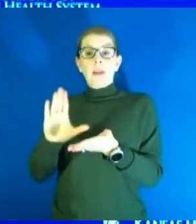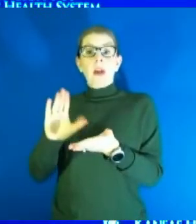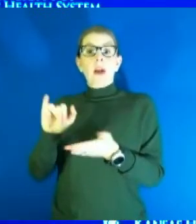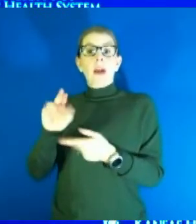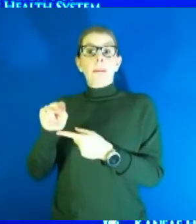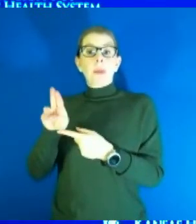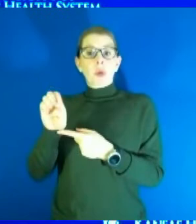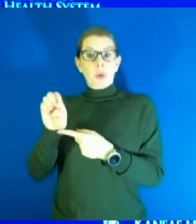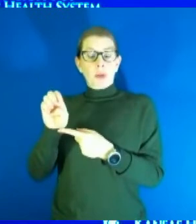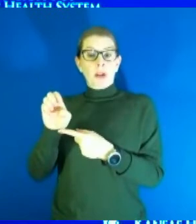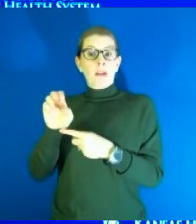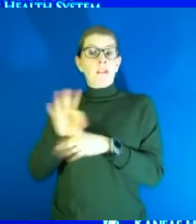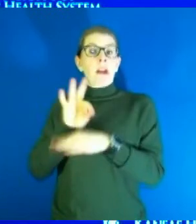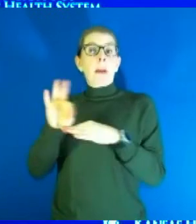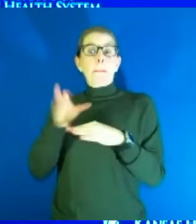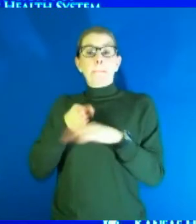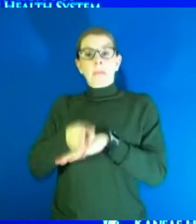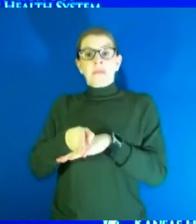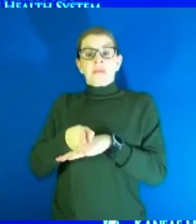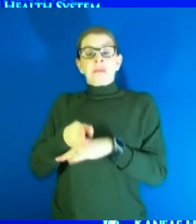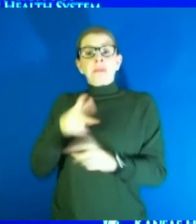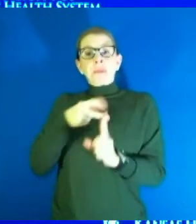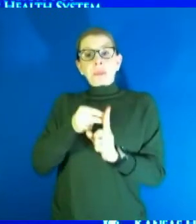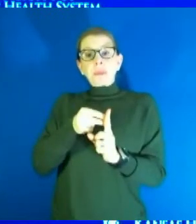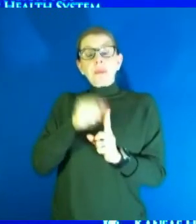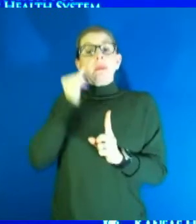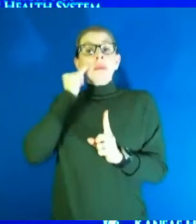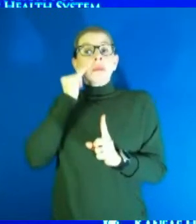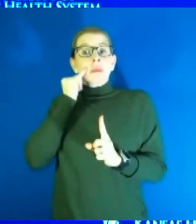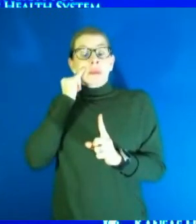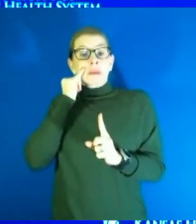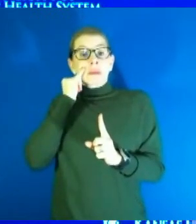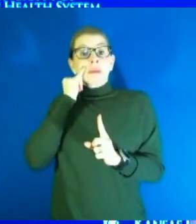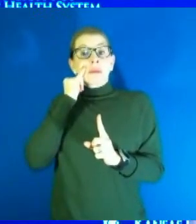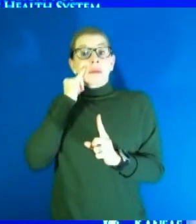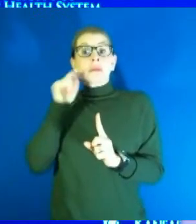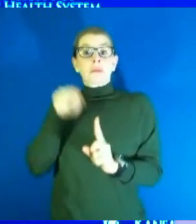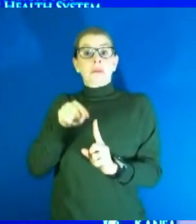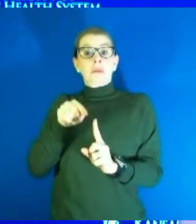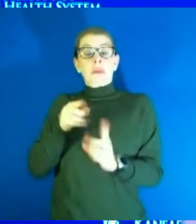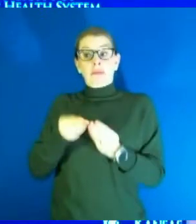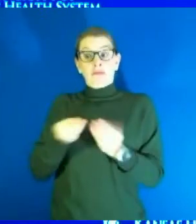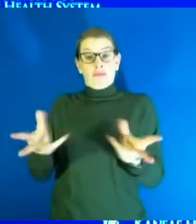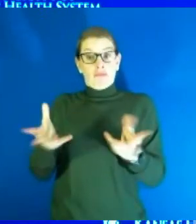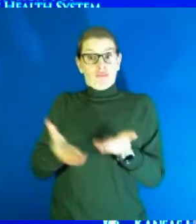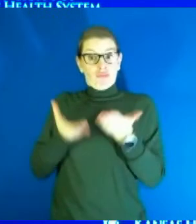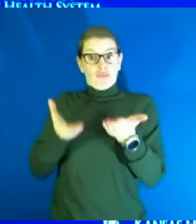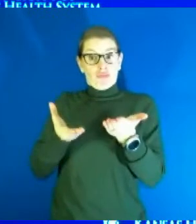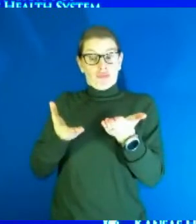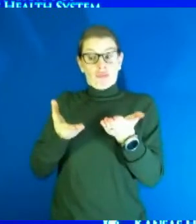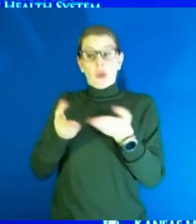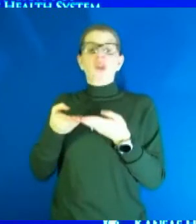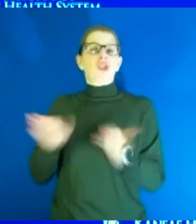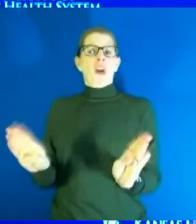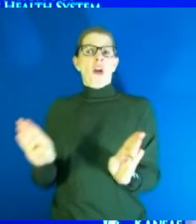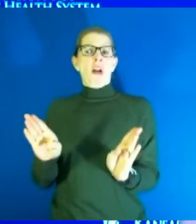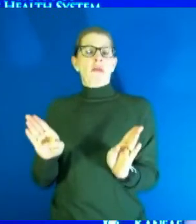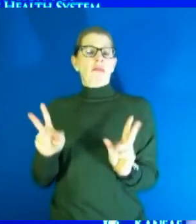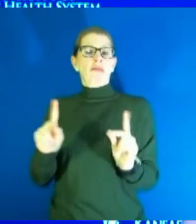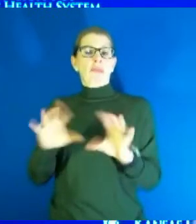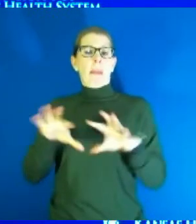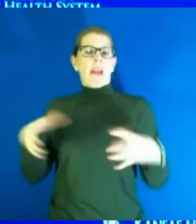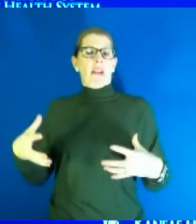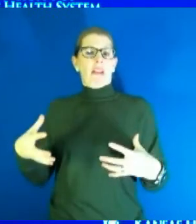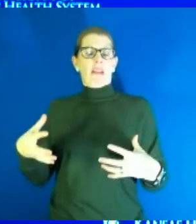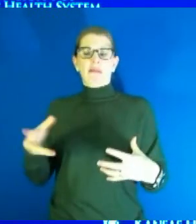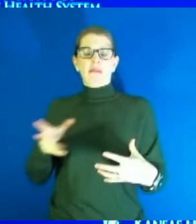function after vaccine. So if it does come out, if it's not for the general public, as we have seen in the past,